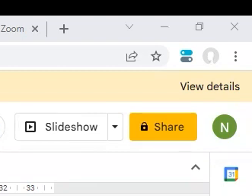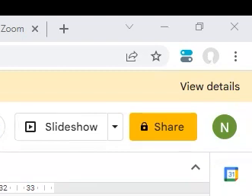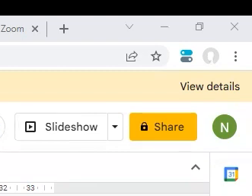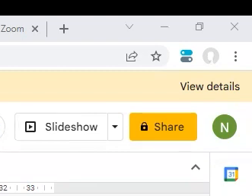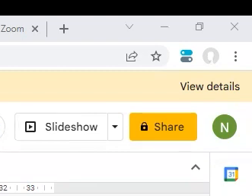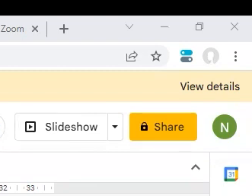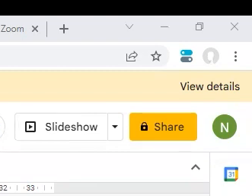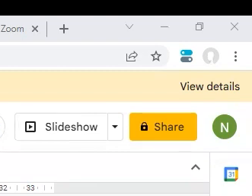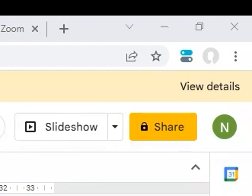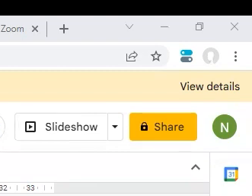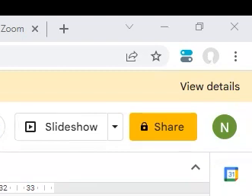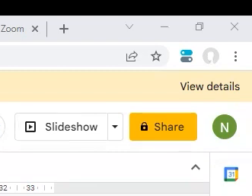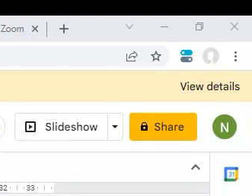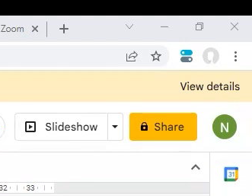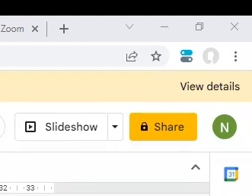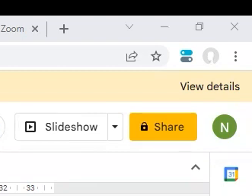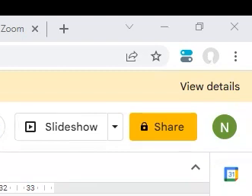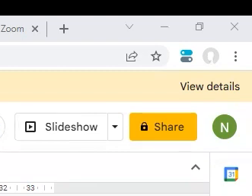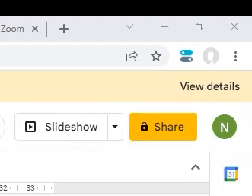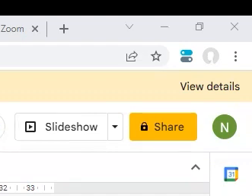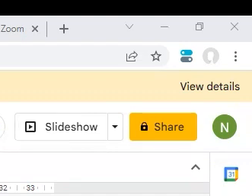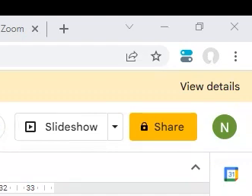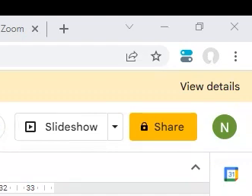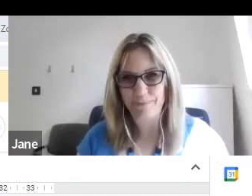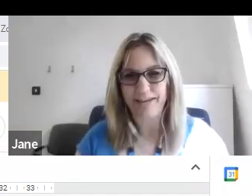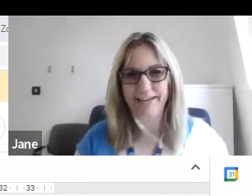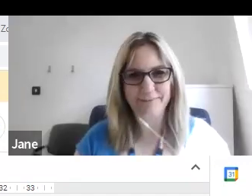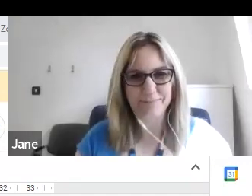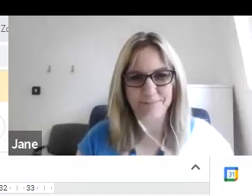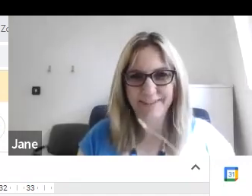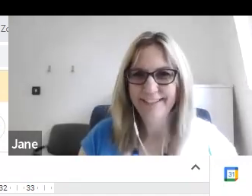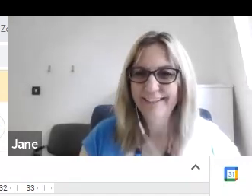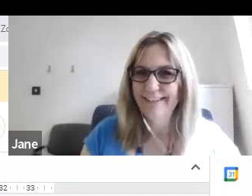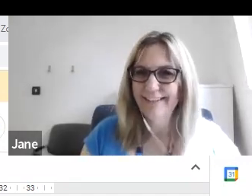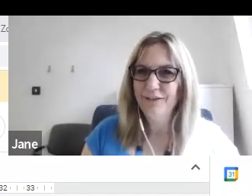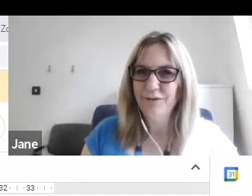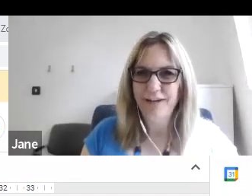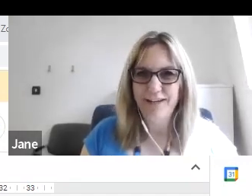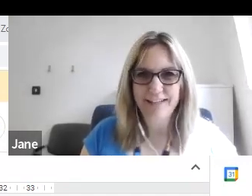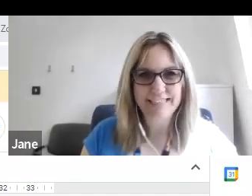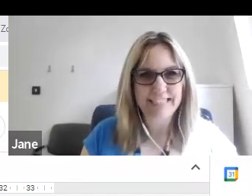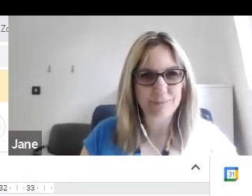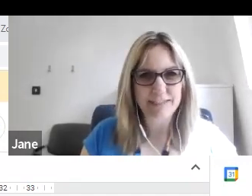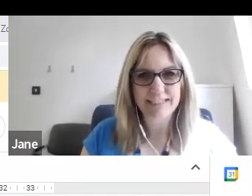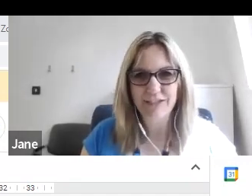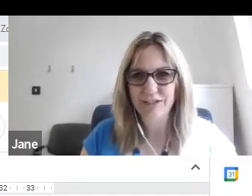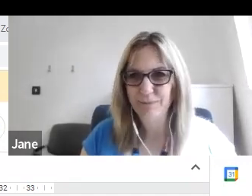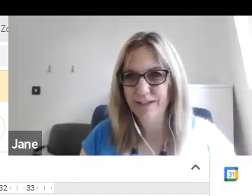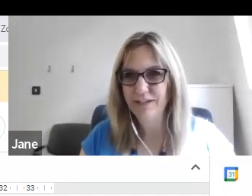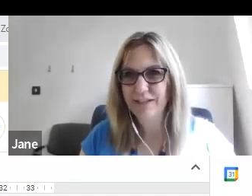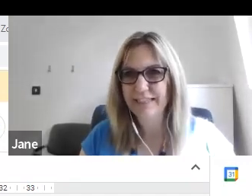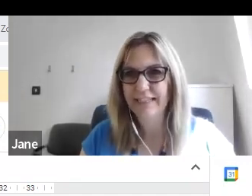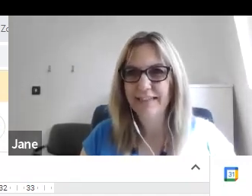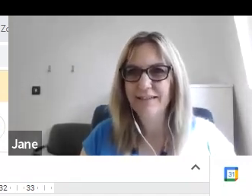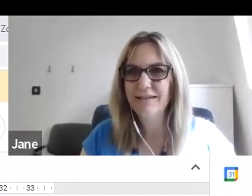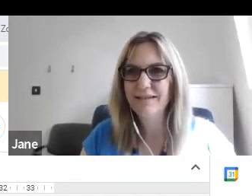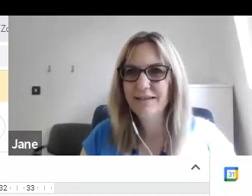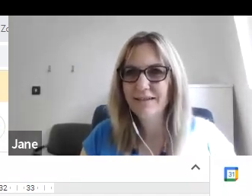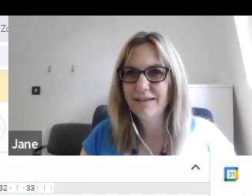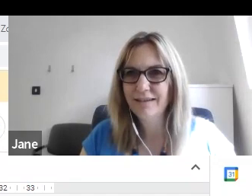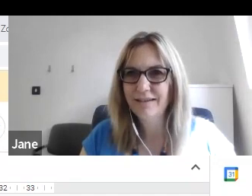Can you hear me? Hi, can you hear me? I'm back. Great, I can see the presentation, but I can only